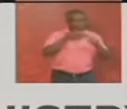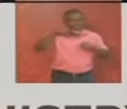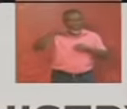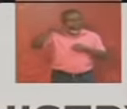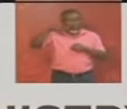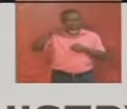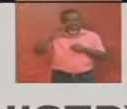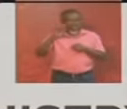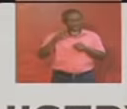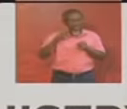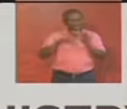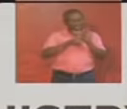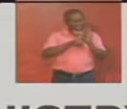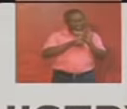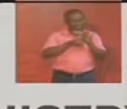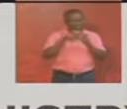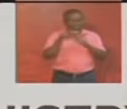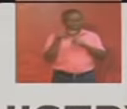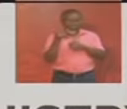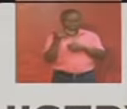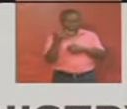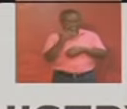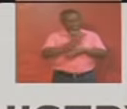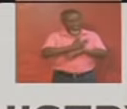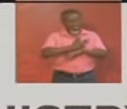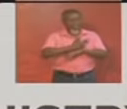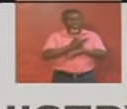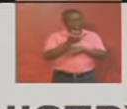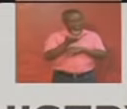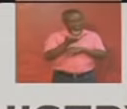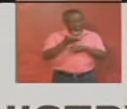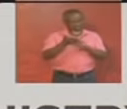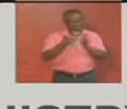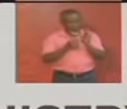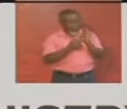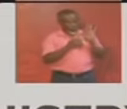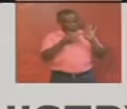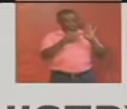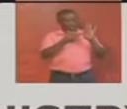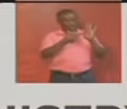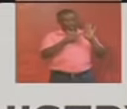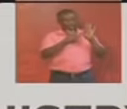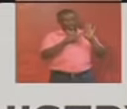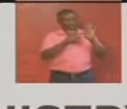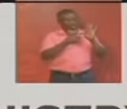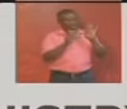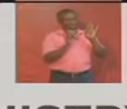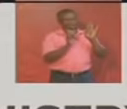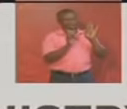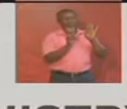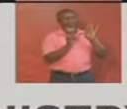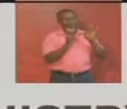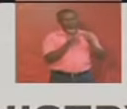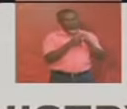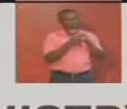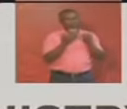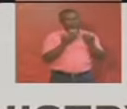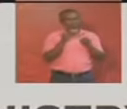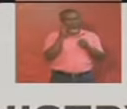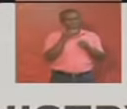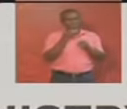is clearly indicated when they receive their approval for exemption to enter into Trinidad and Tobago.